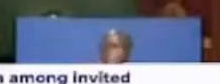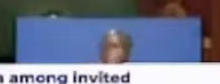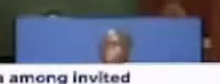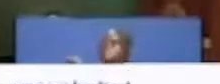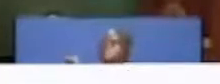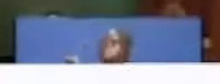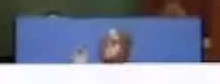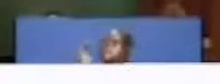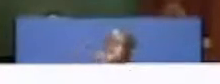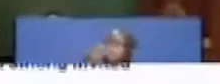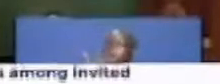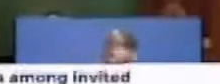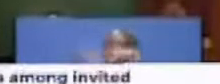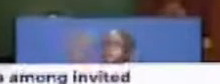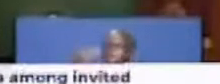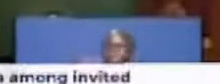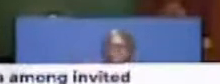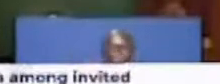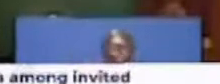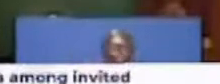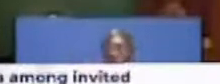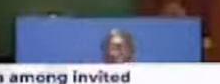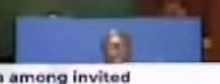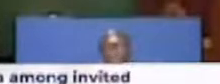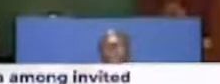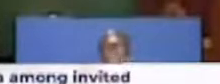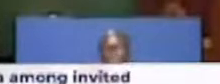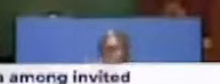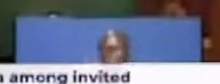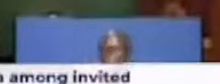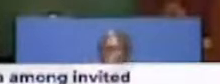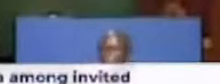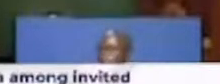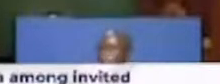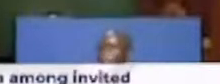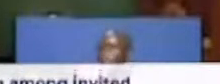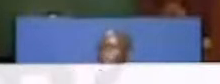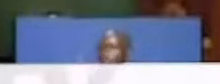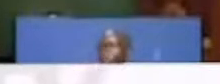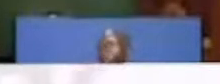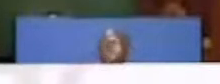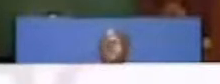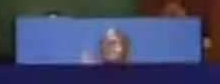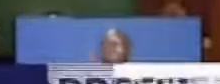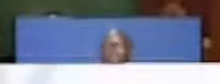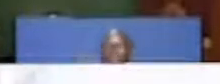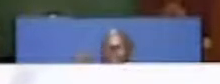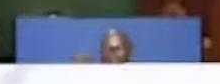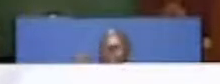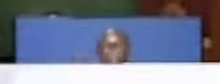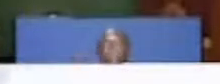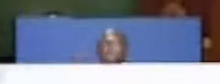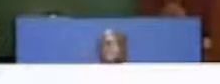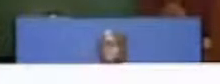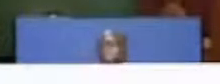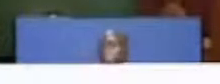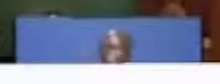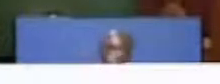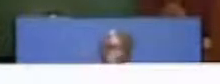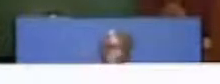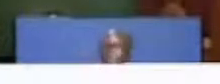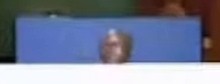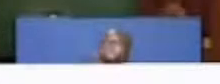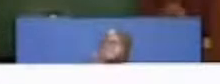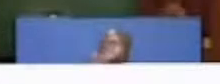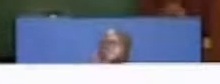Hospital. The groundbreaking facility is not just the first of its kind in Kenya, but for the entire sub-Saharan